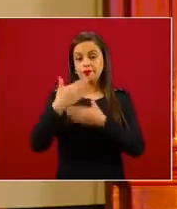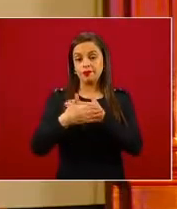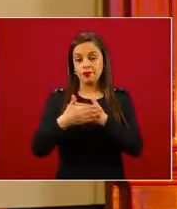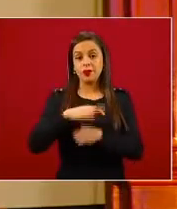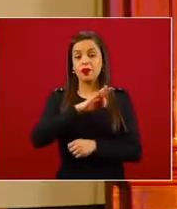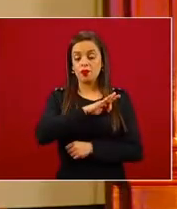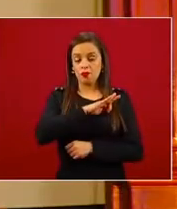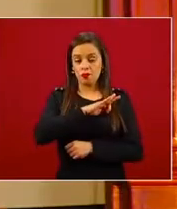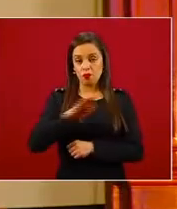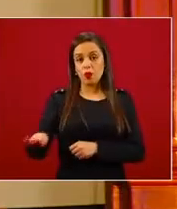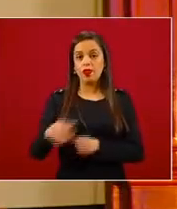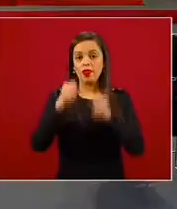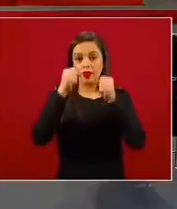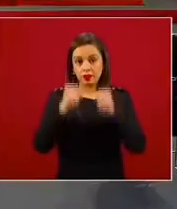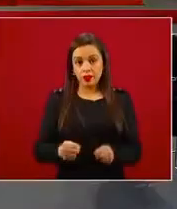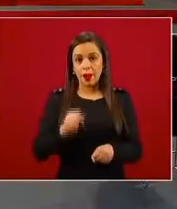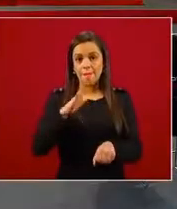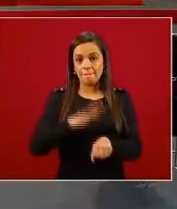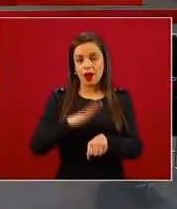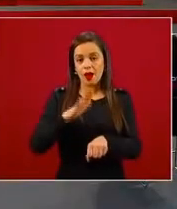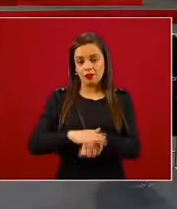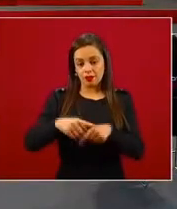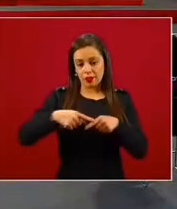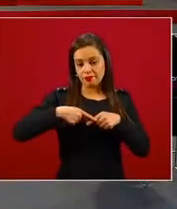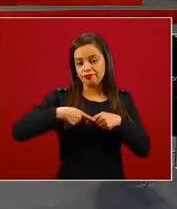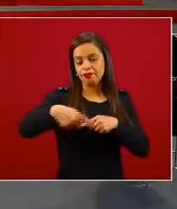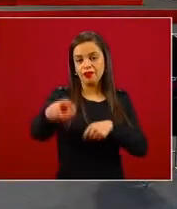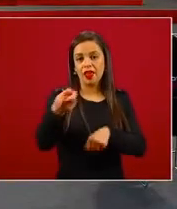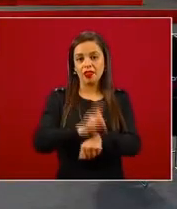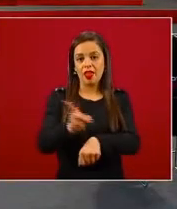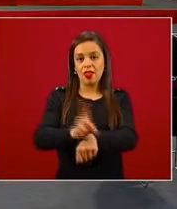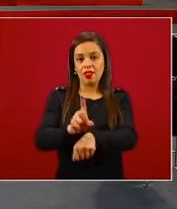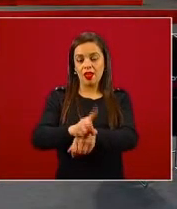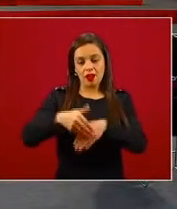expect a large number of confirmed cases in the following days.